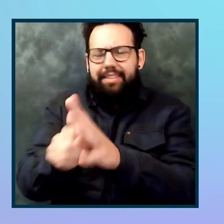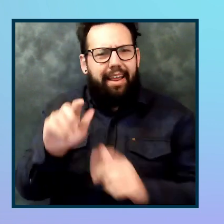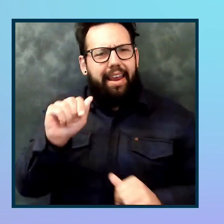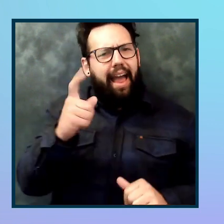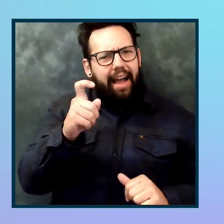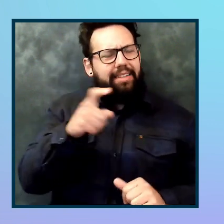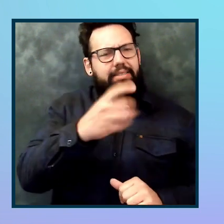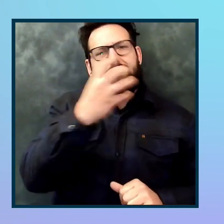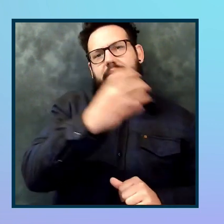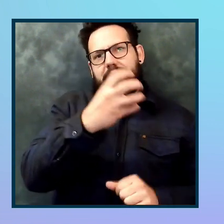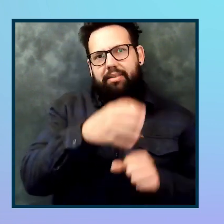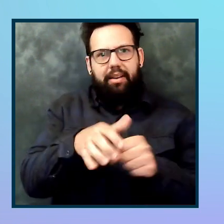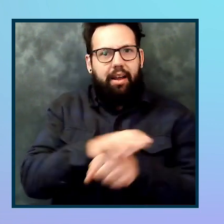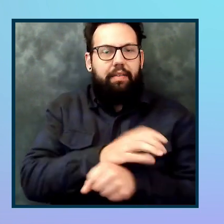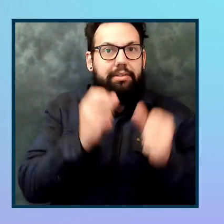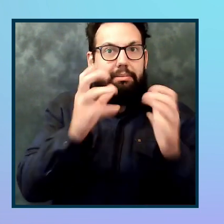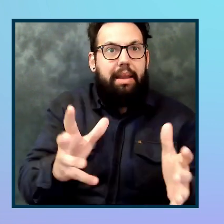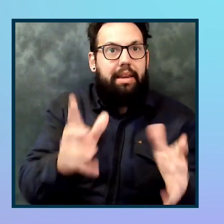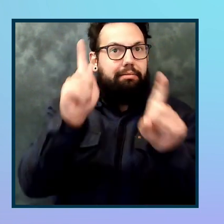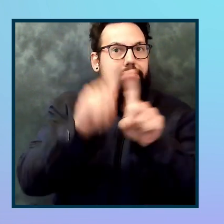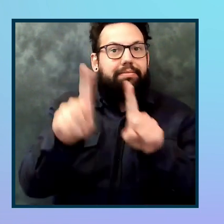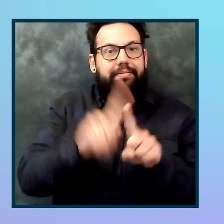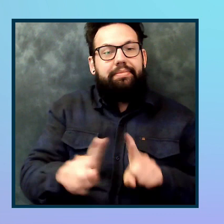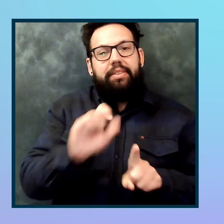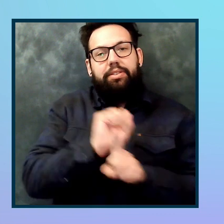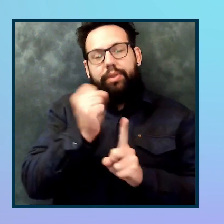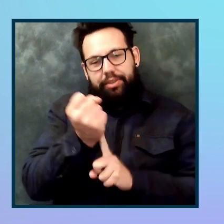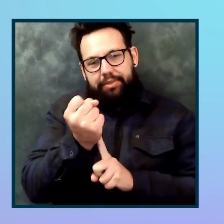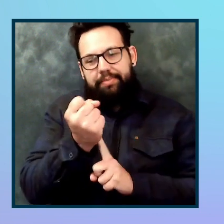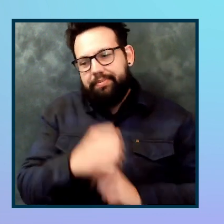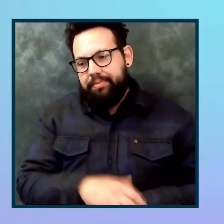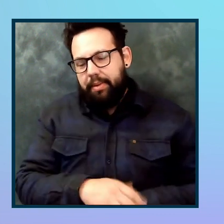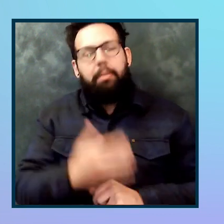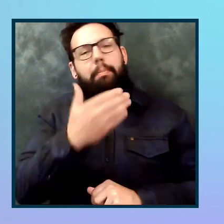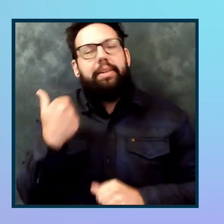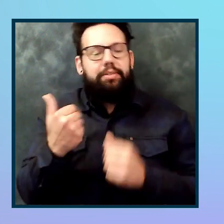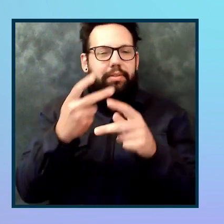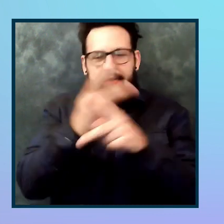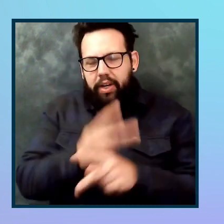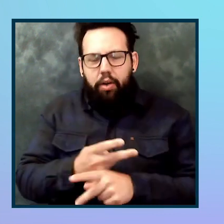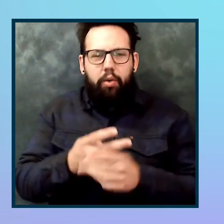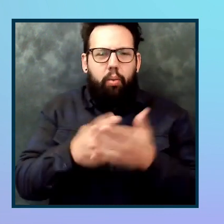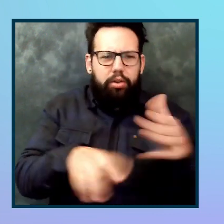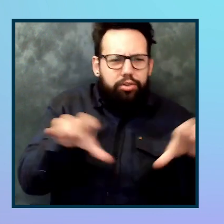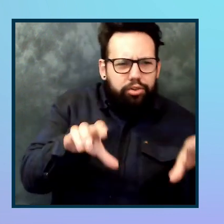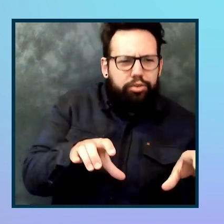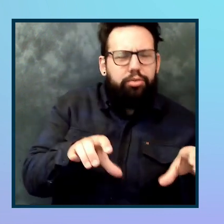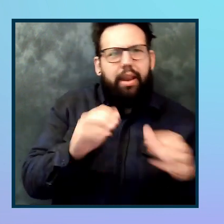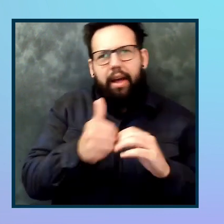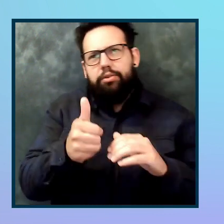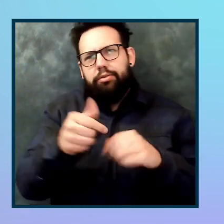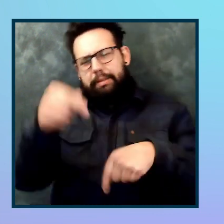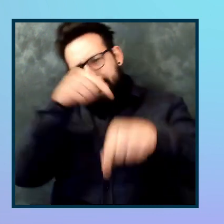think the accessibility testing does serve us more in terms of figuring out what to do and how to approach our accessibility in general.